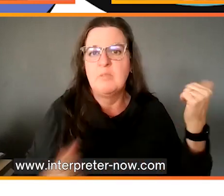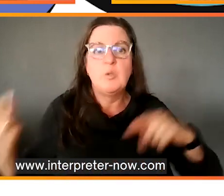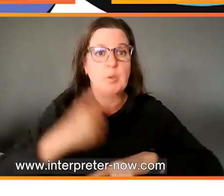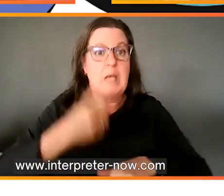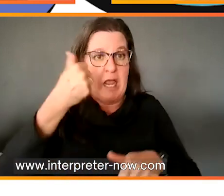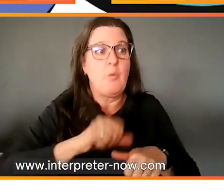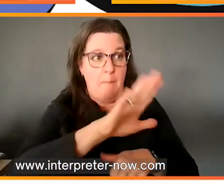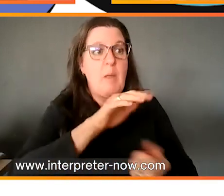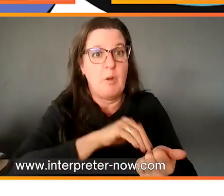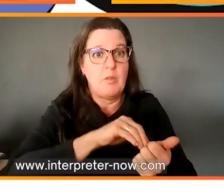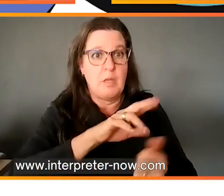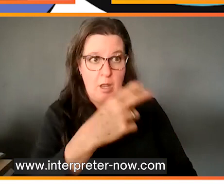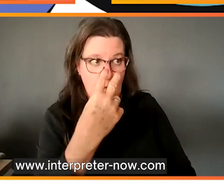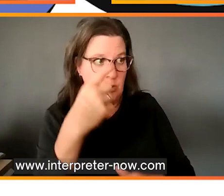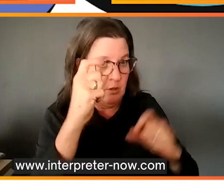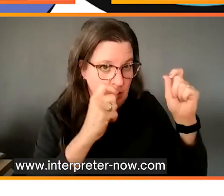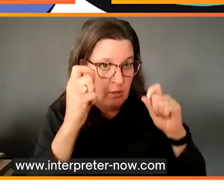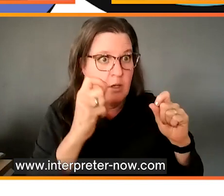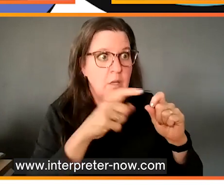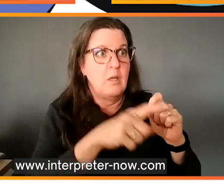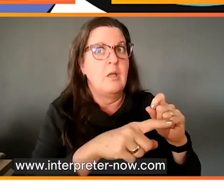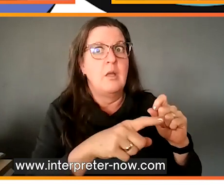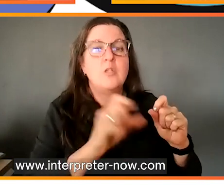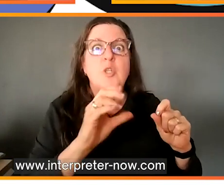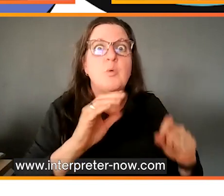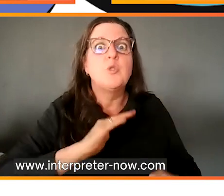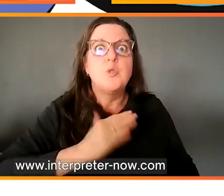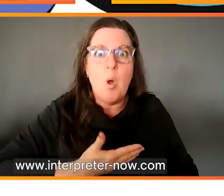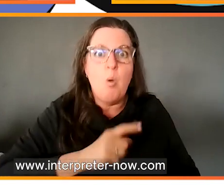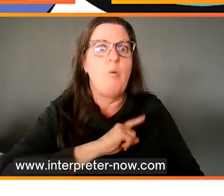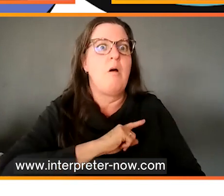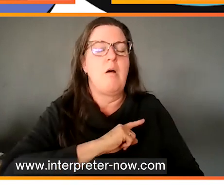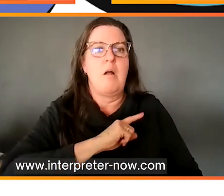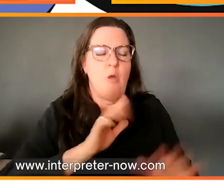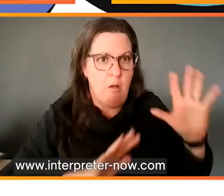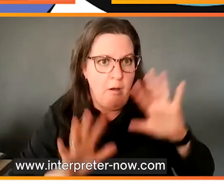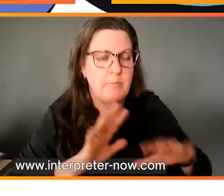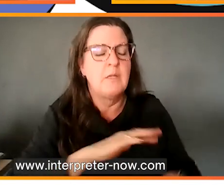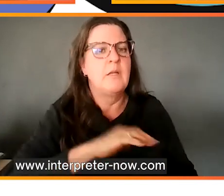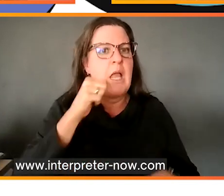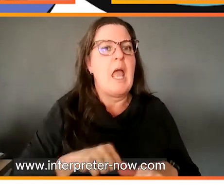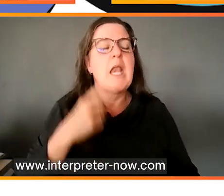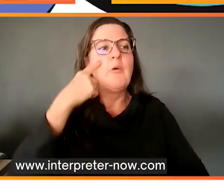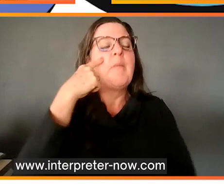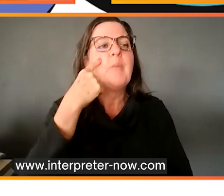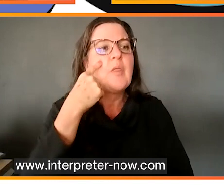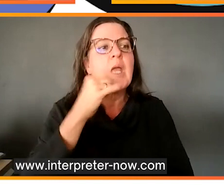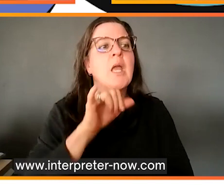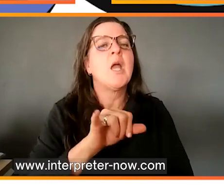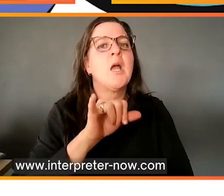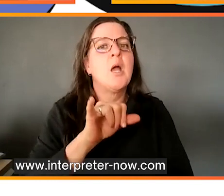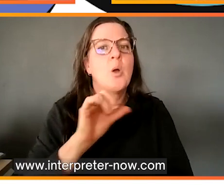articulate what was going on. And I still to this day remember the look on her face. She was so